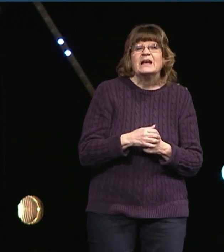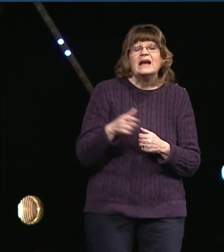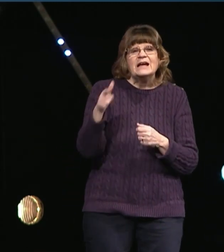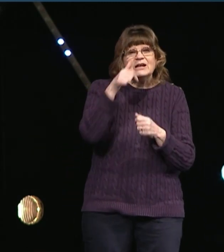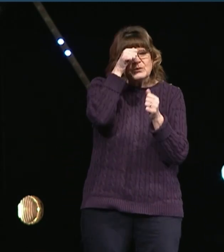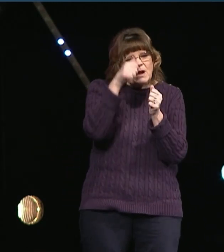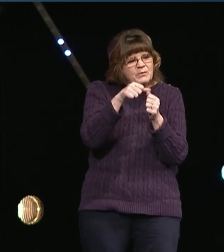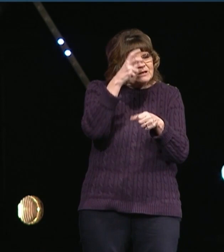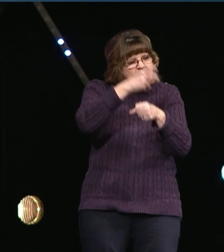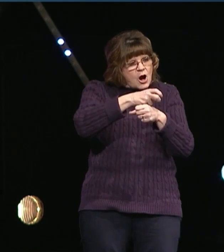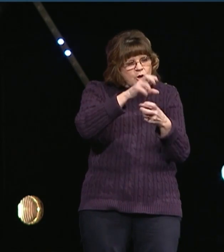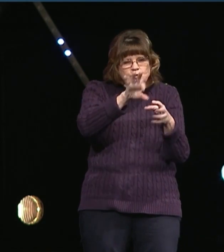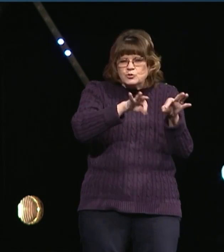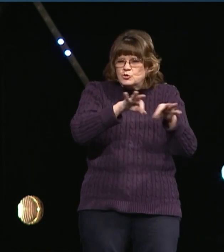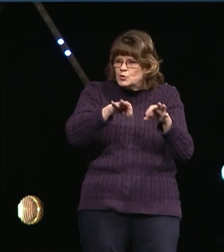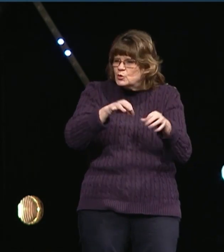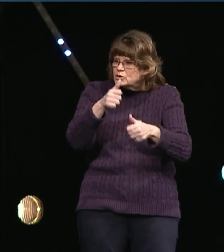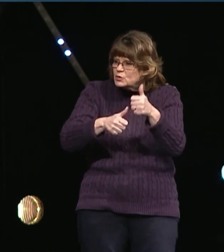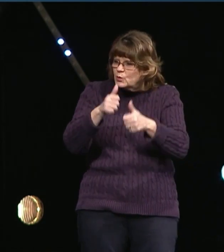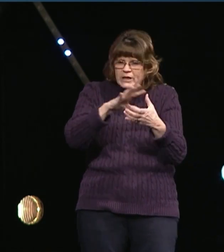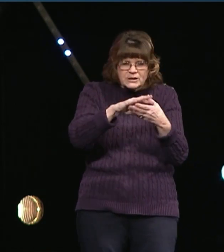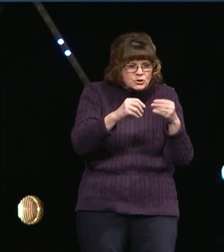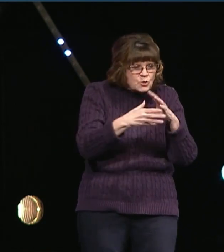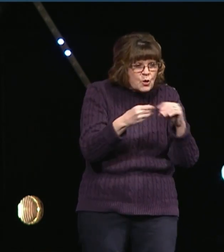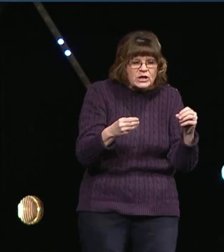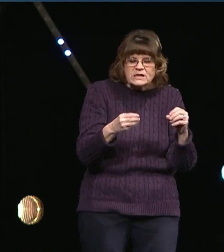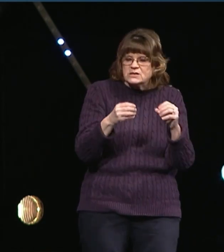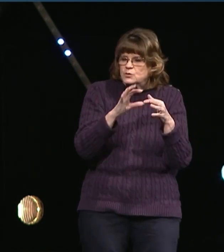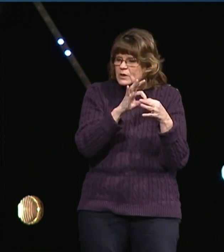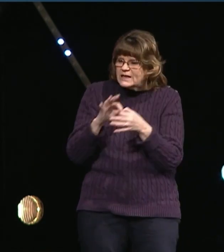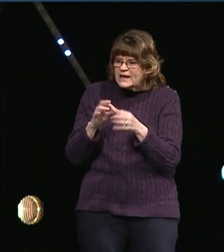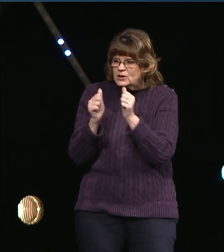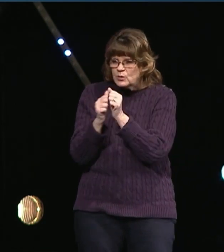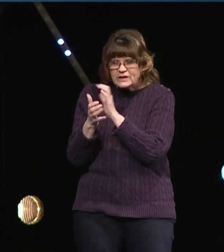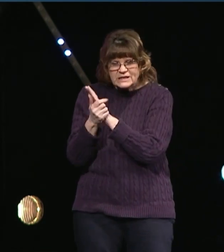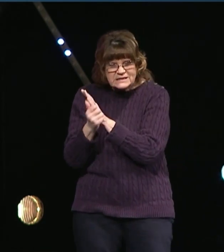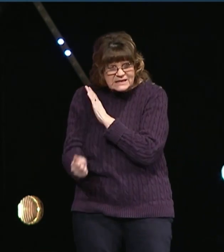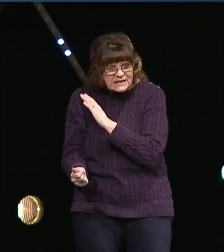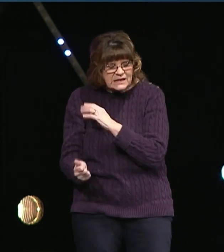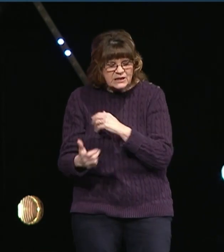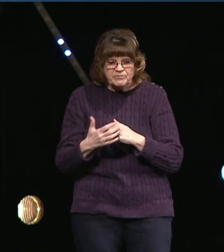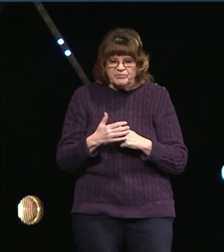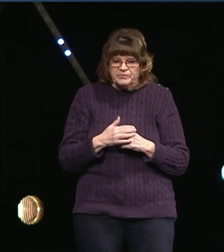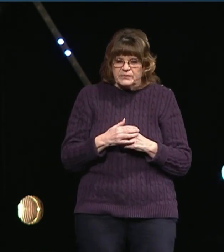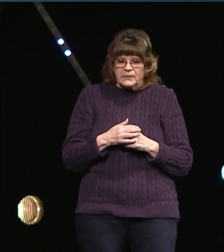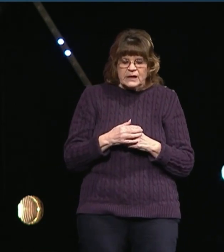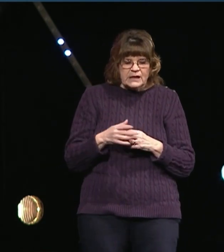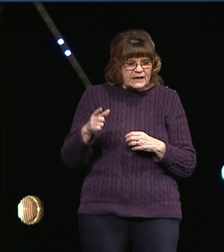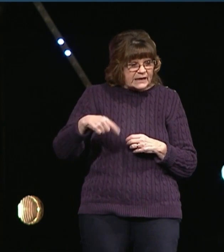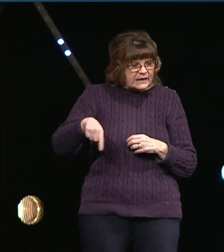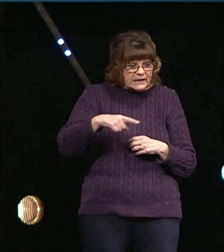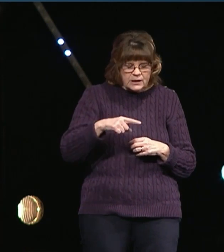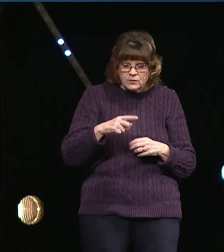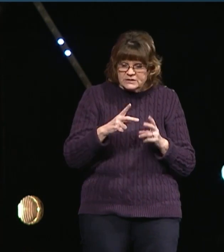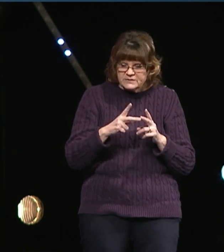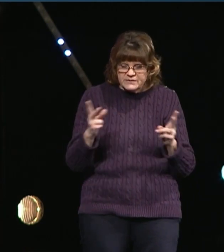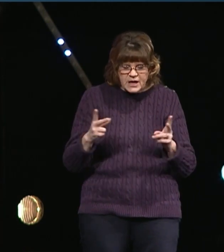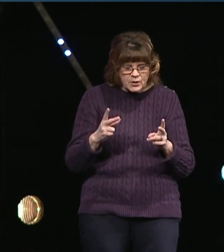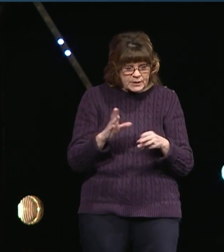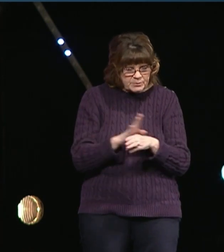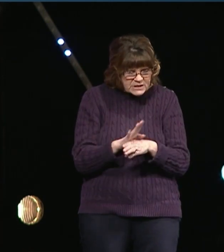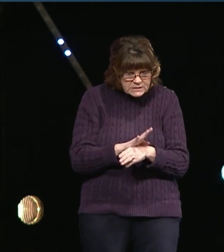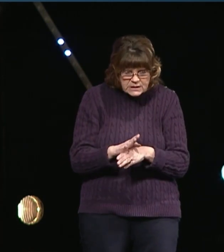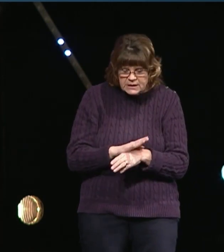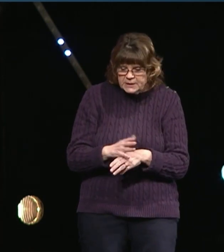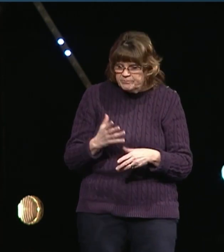hard to pick which story to tell you when you think of his talents, but I remember when he was fairly far along in this sickness, and